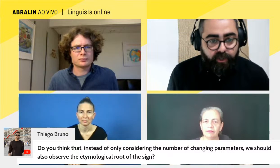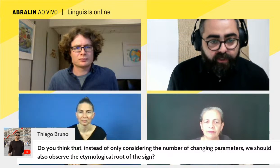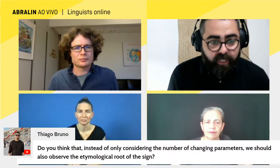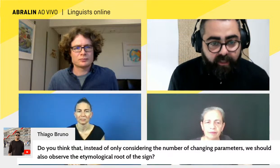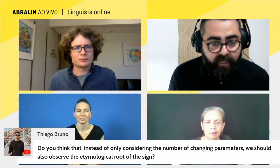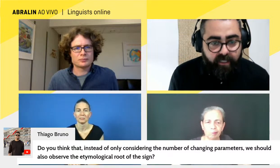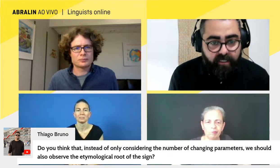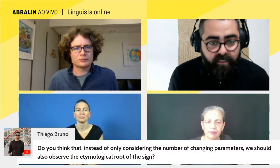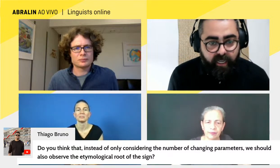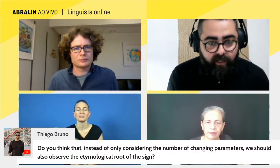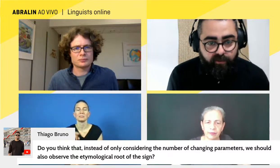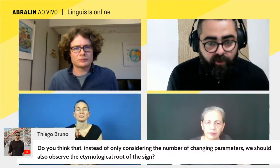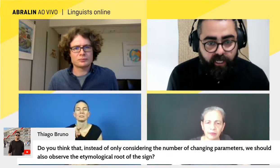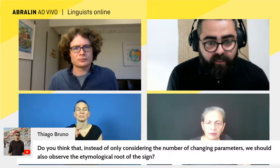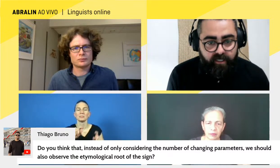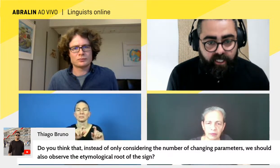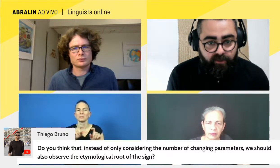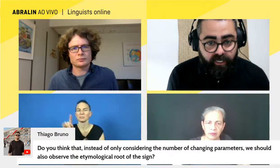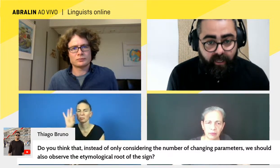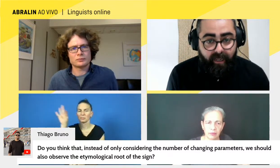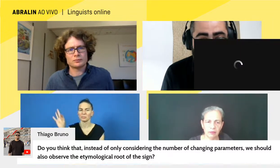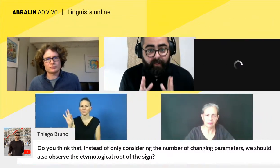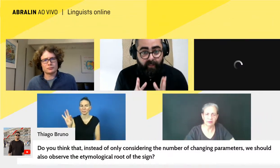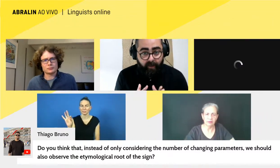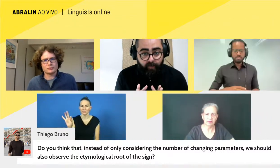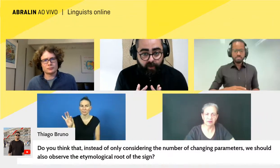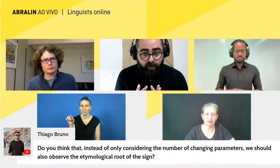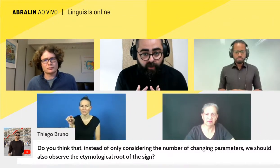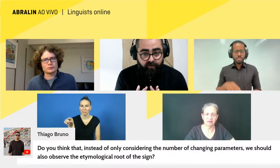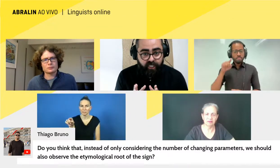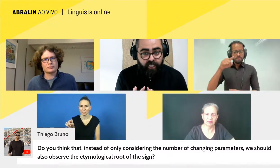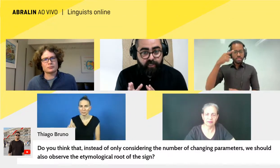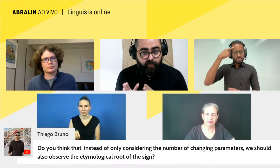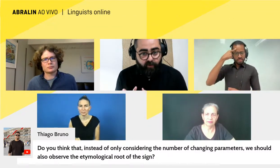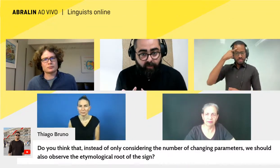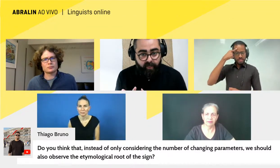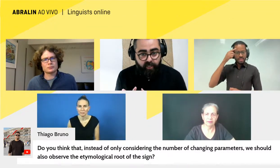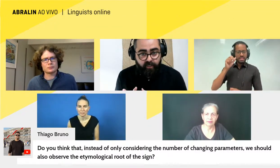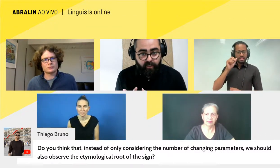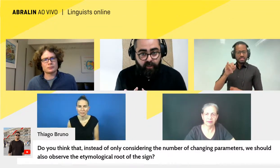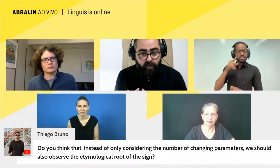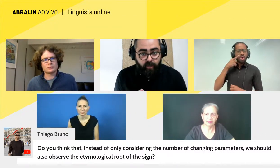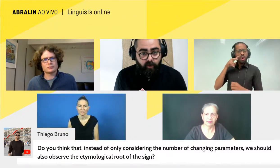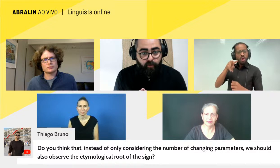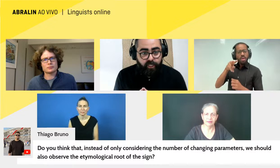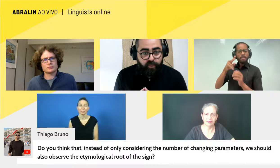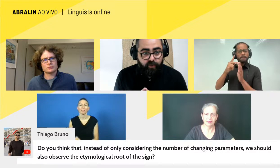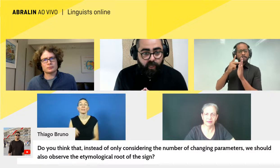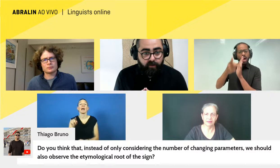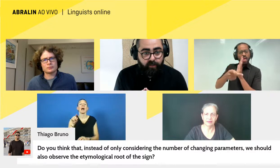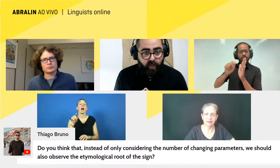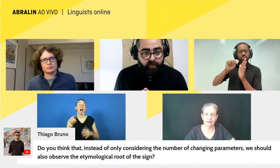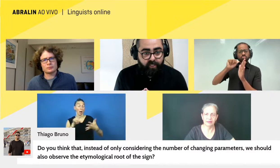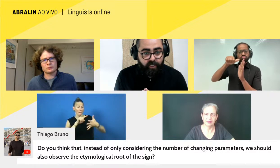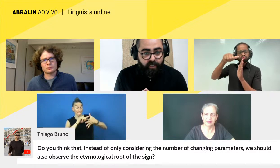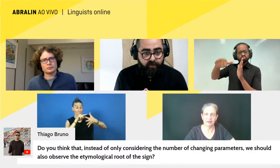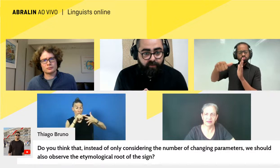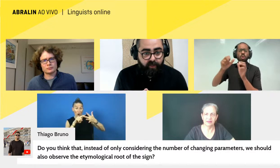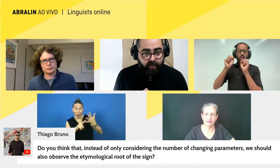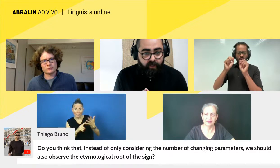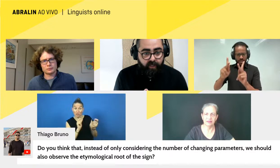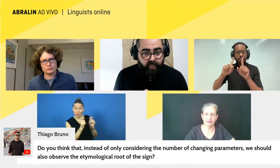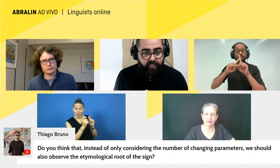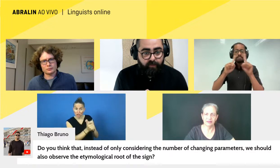So, do you think that instead of only considering the number of changing parameters, we should also